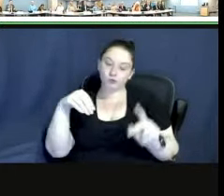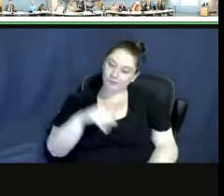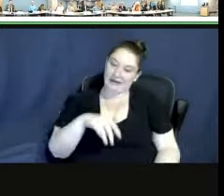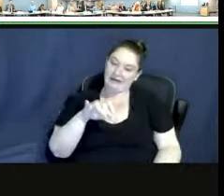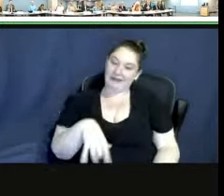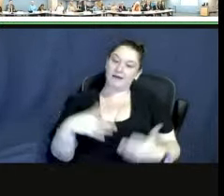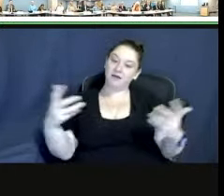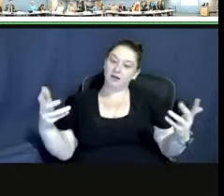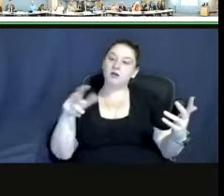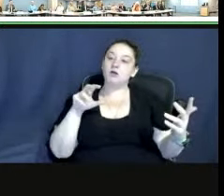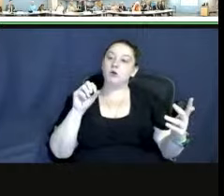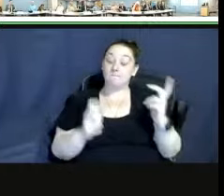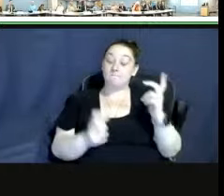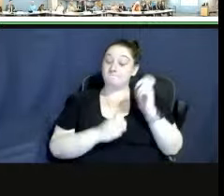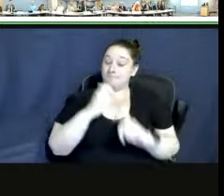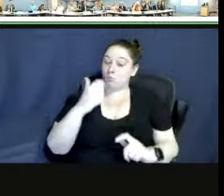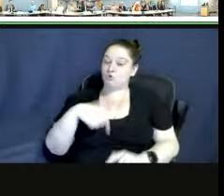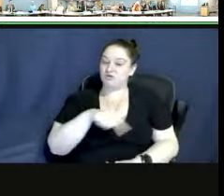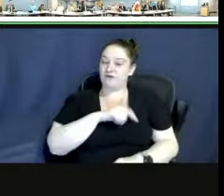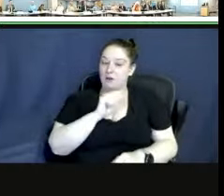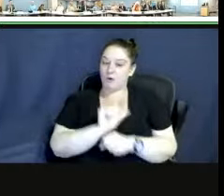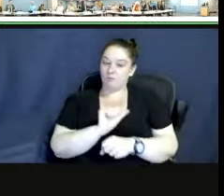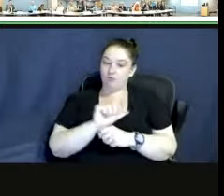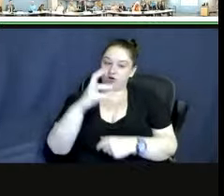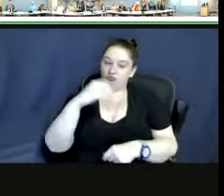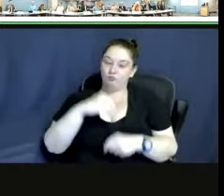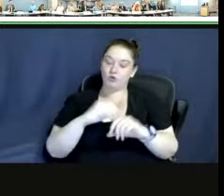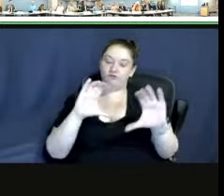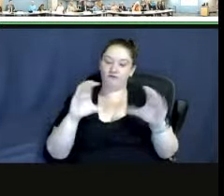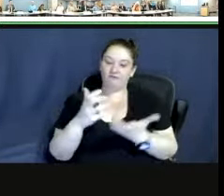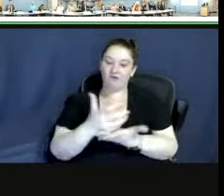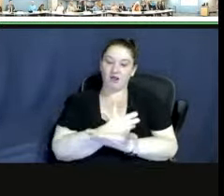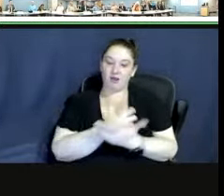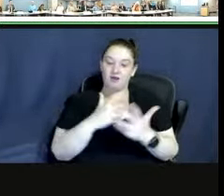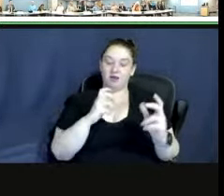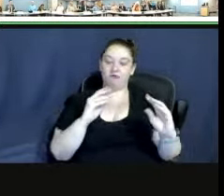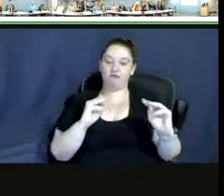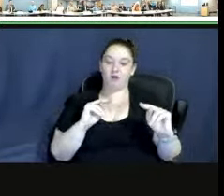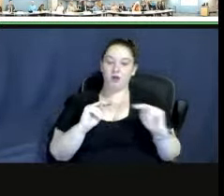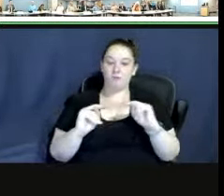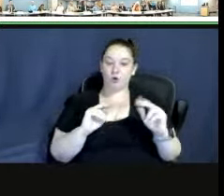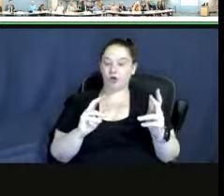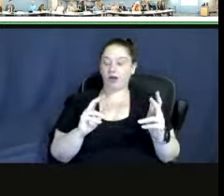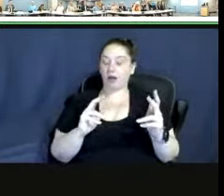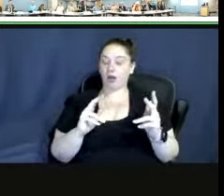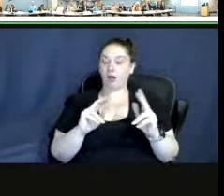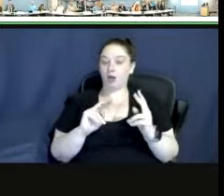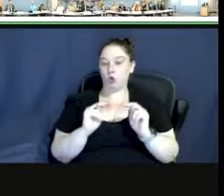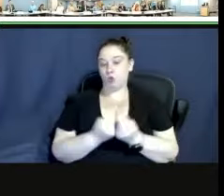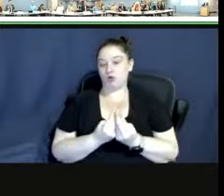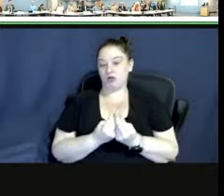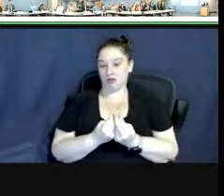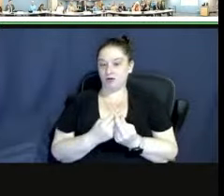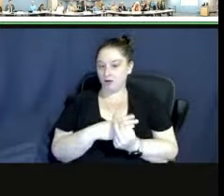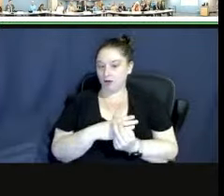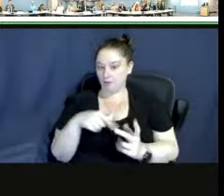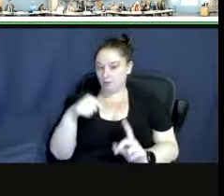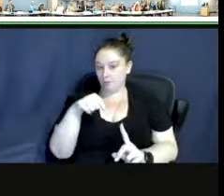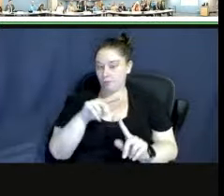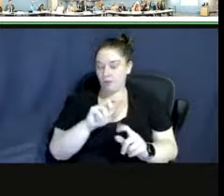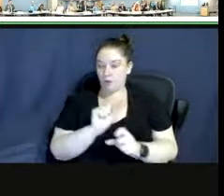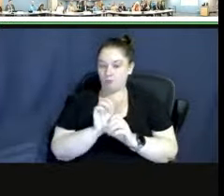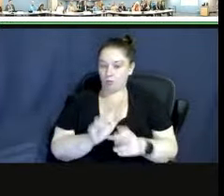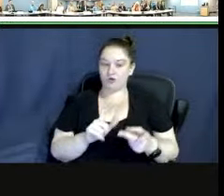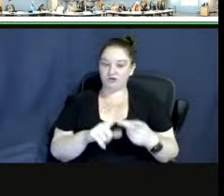Most of our employees are part of a collective bargaining union. They're PERS employees. They have